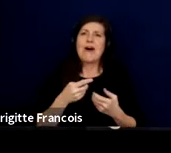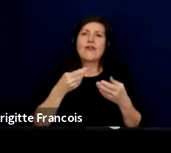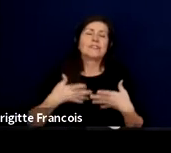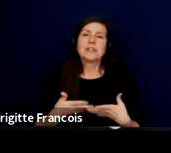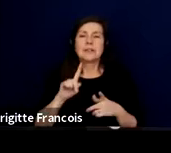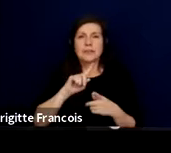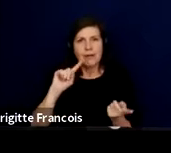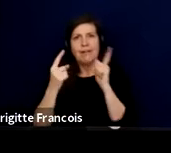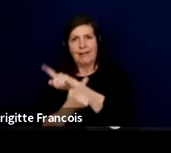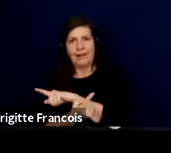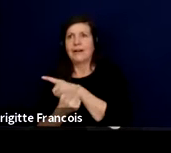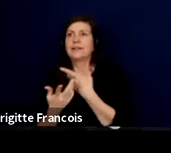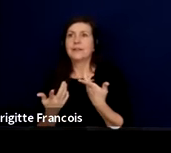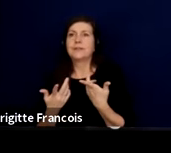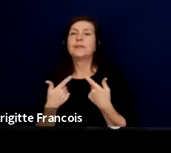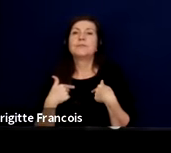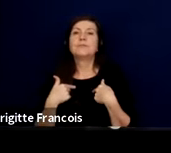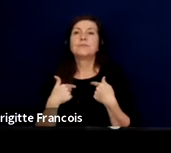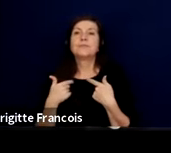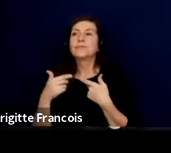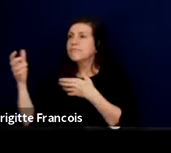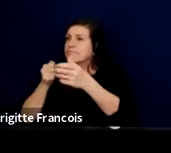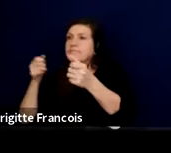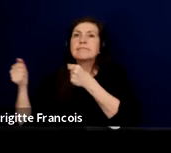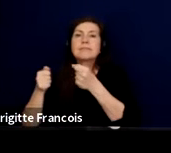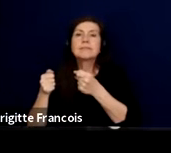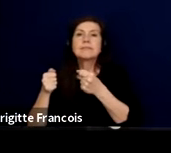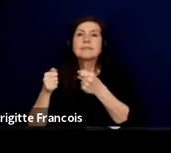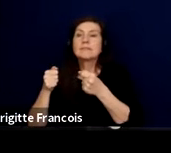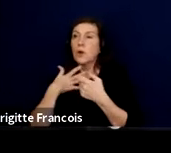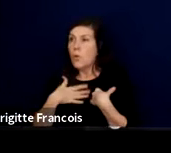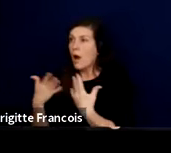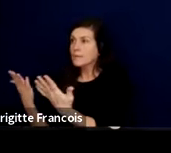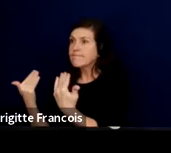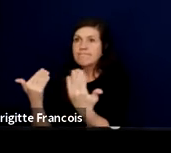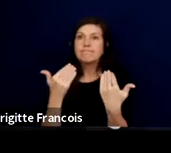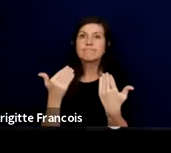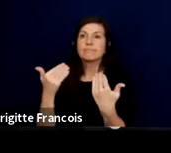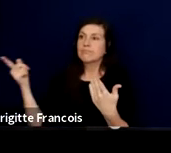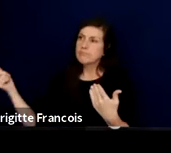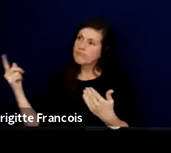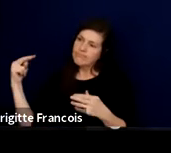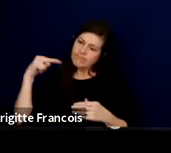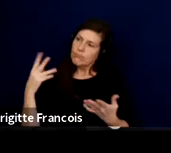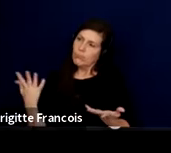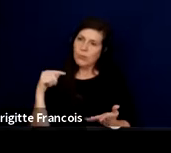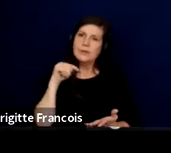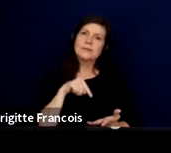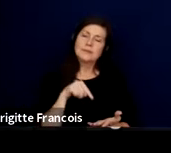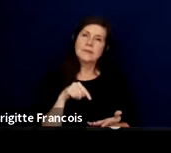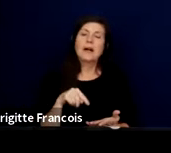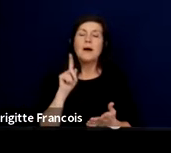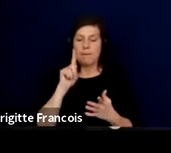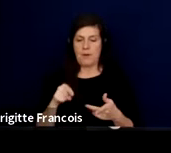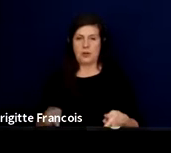very important, especially if we want to gain the input from the users. So providing a good platform and